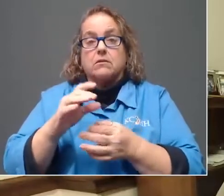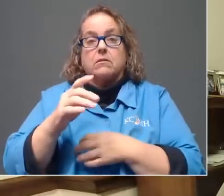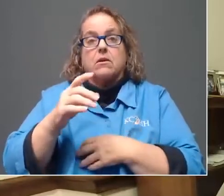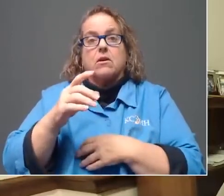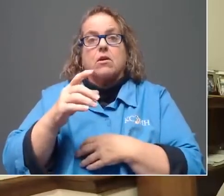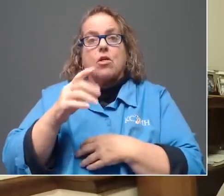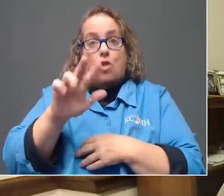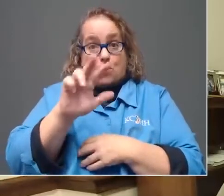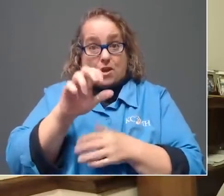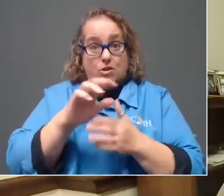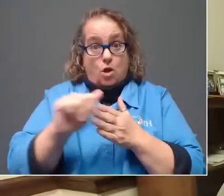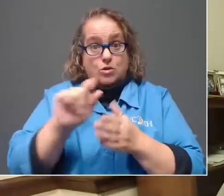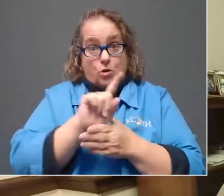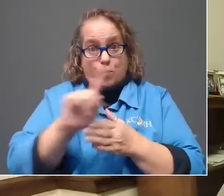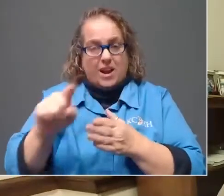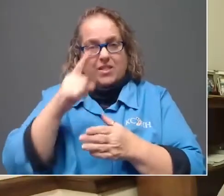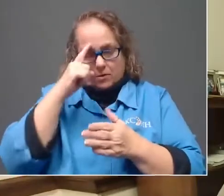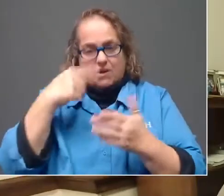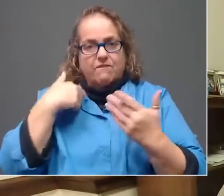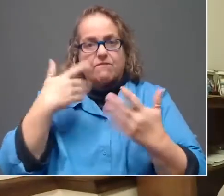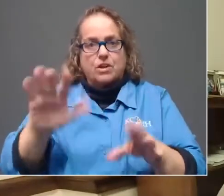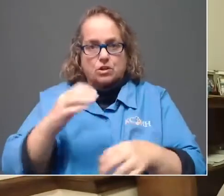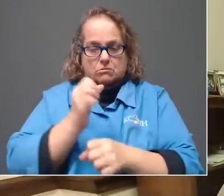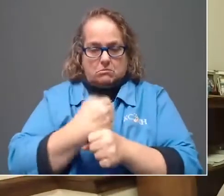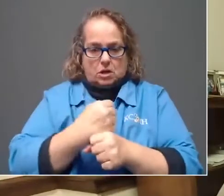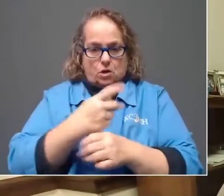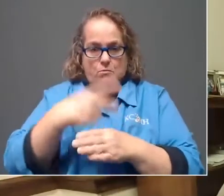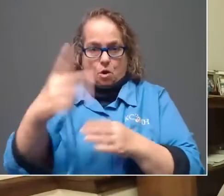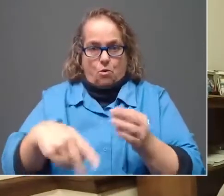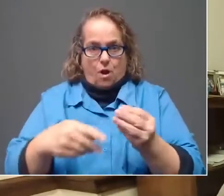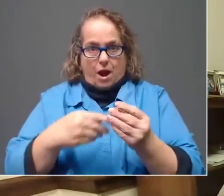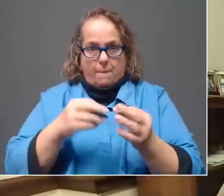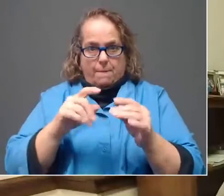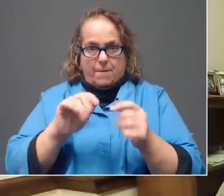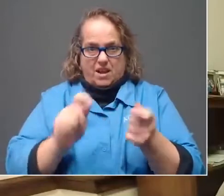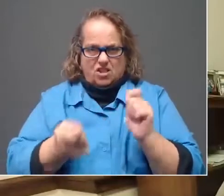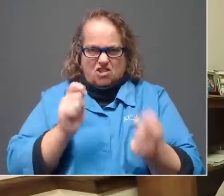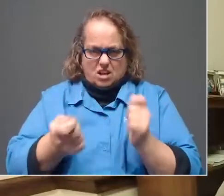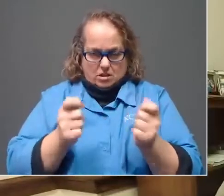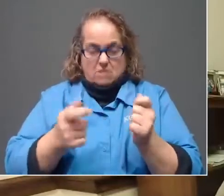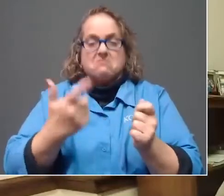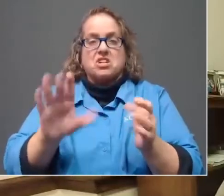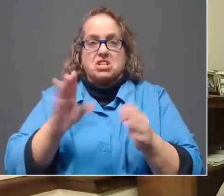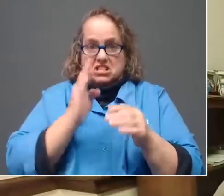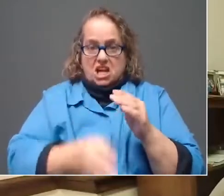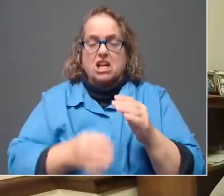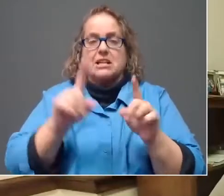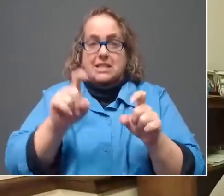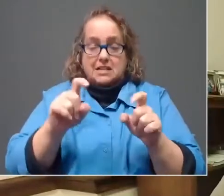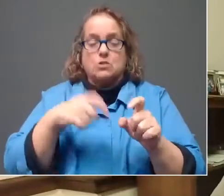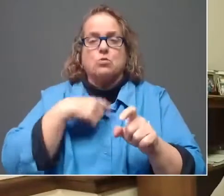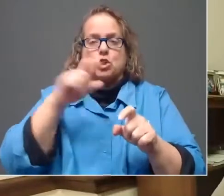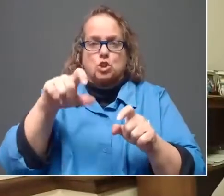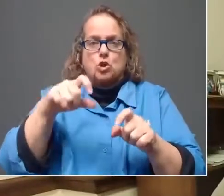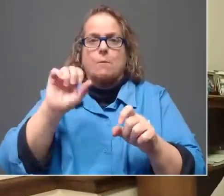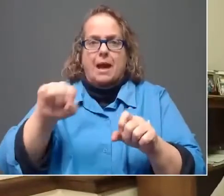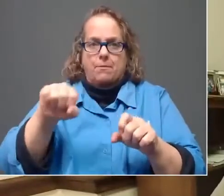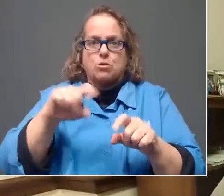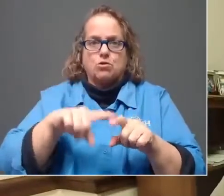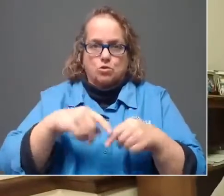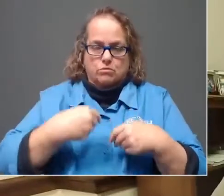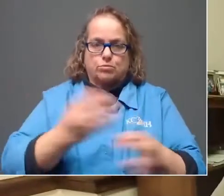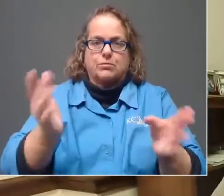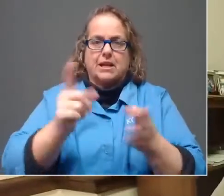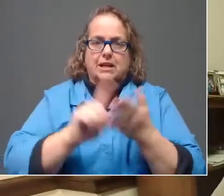programming done and we are testing it, and that should start pushing out next week. And as far as the PUA,